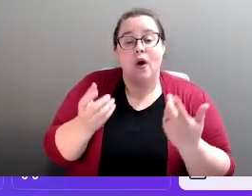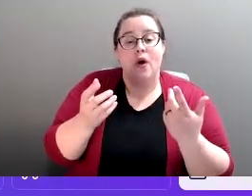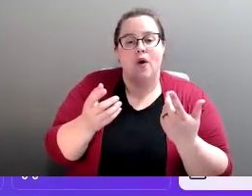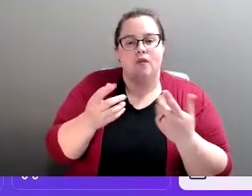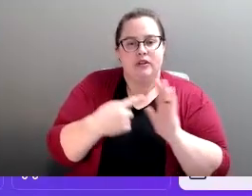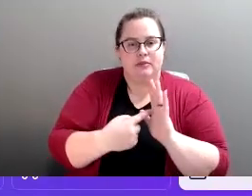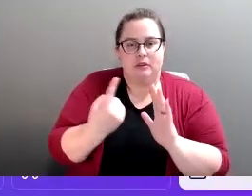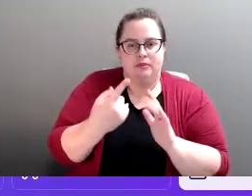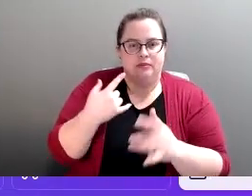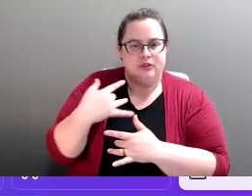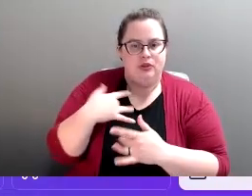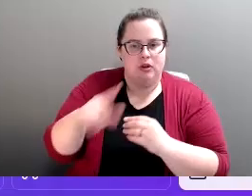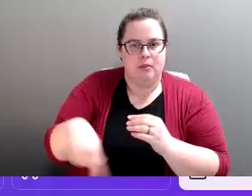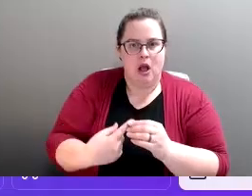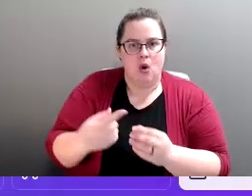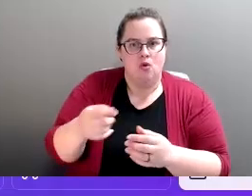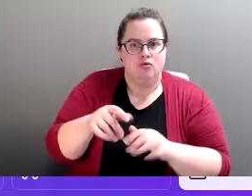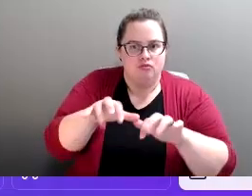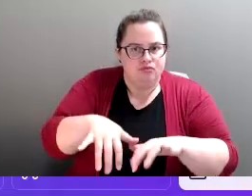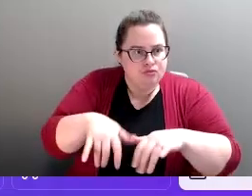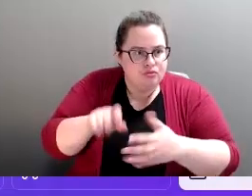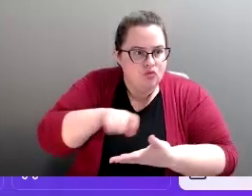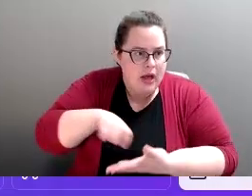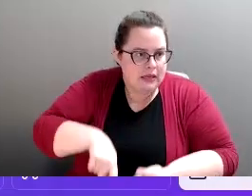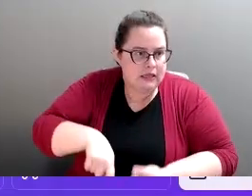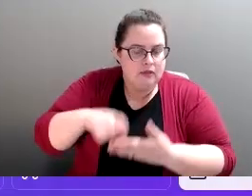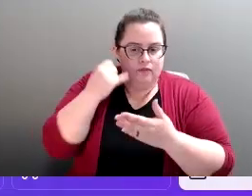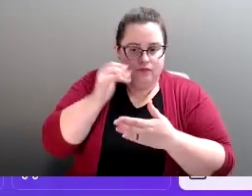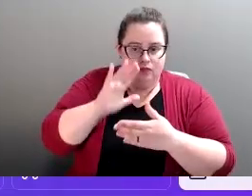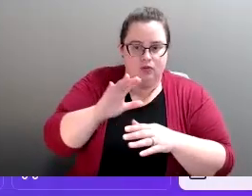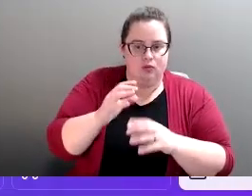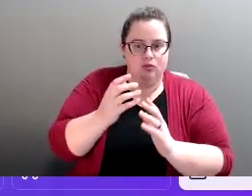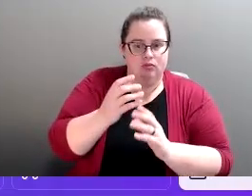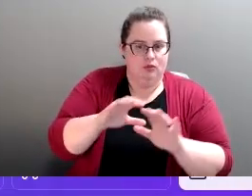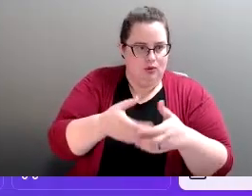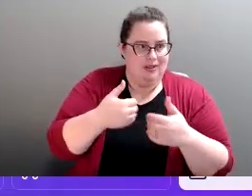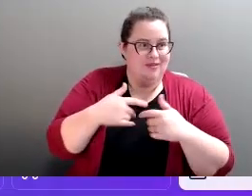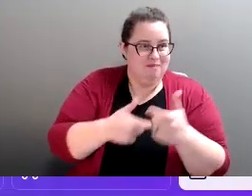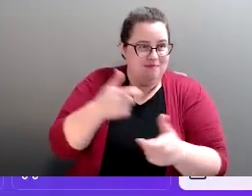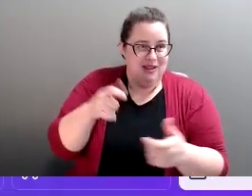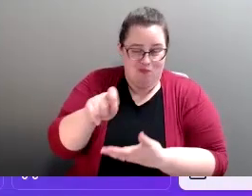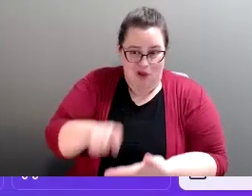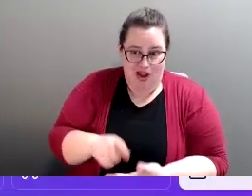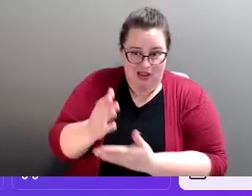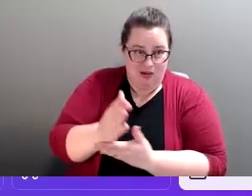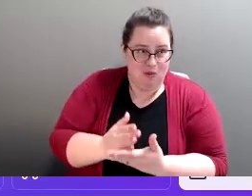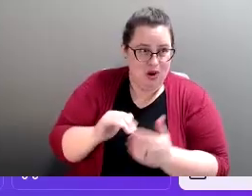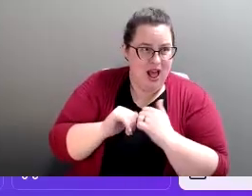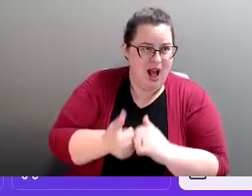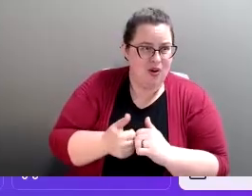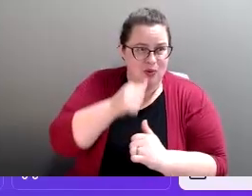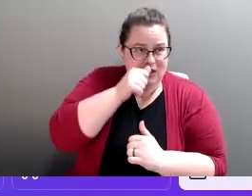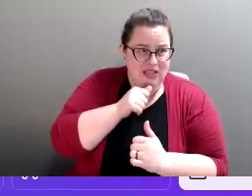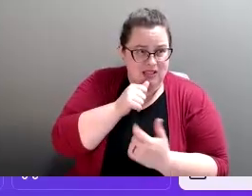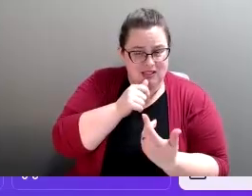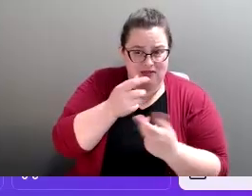heard the whole concern about writing and how if part of your course has a big writing component, how do we deal with that in the day